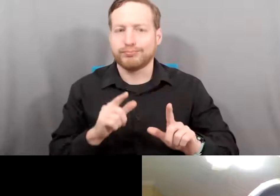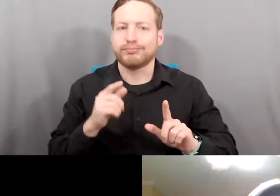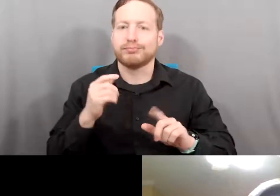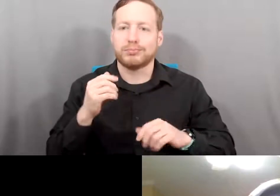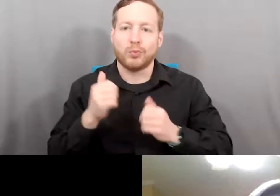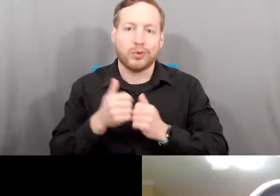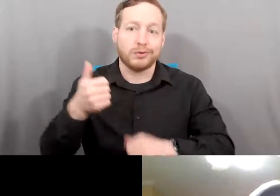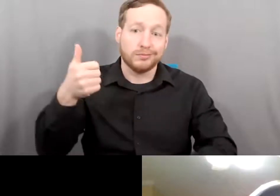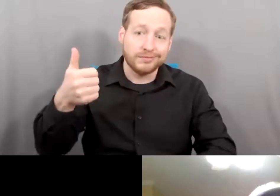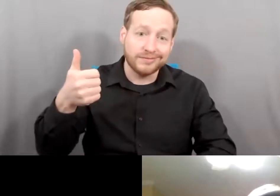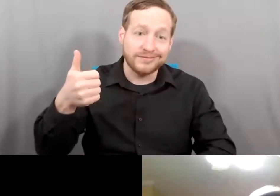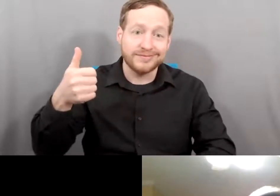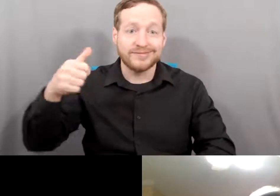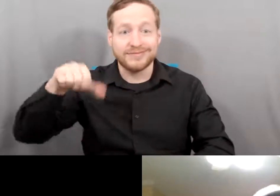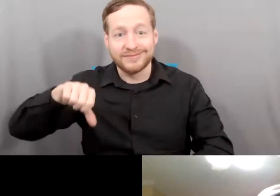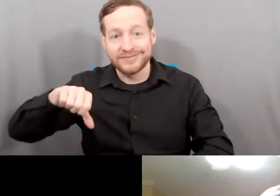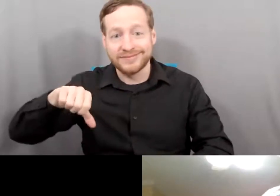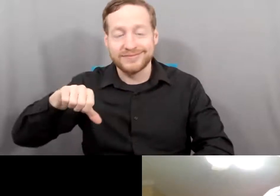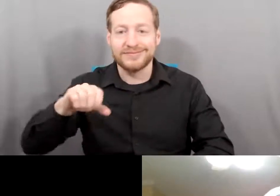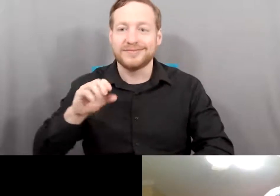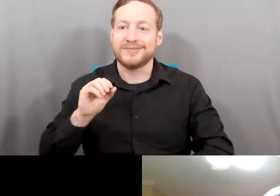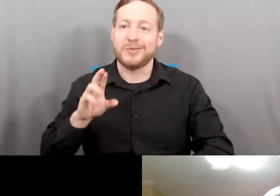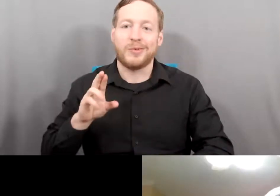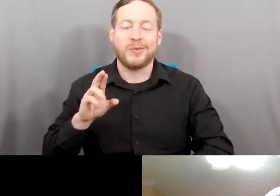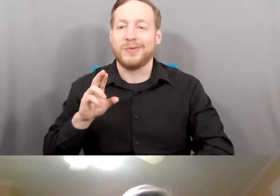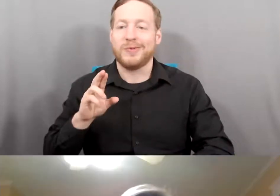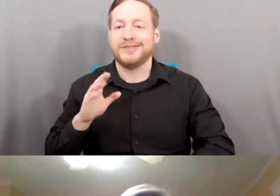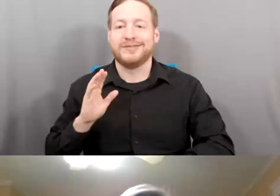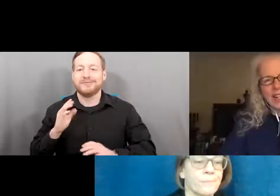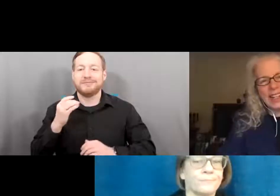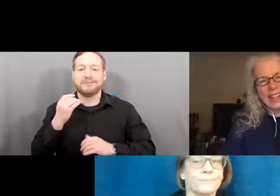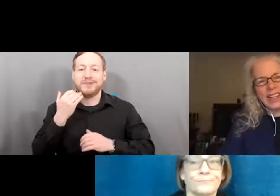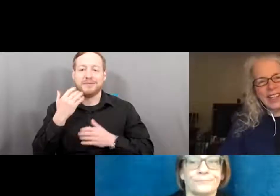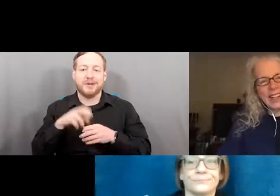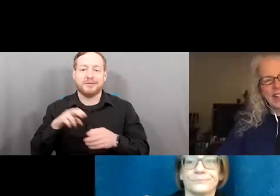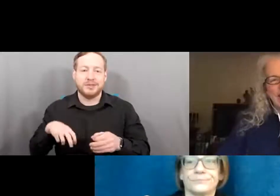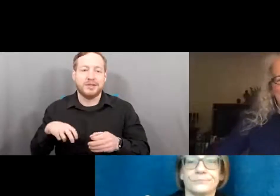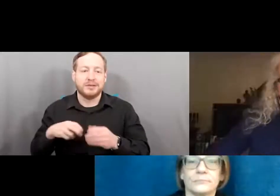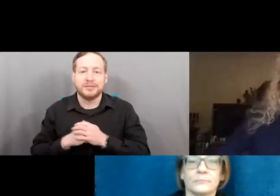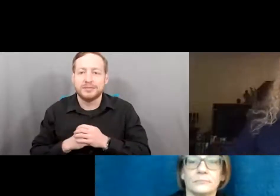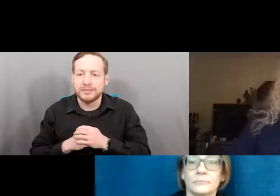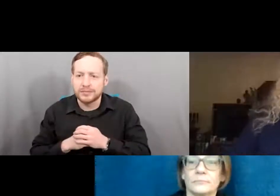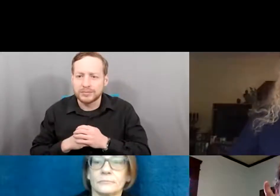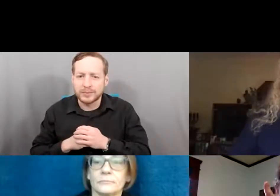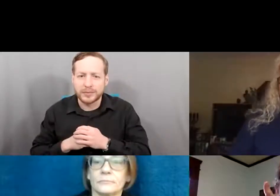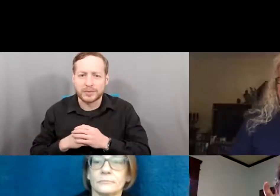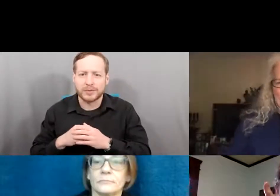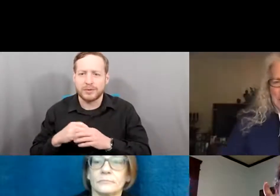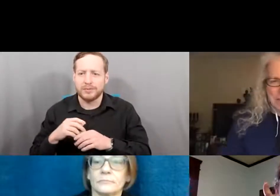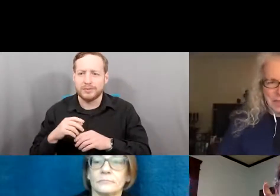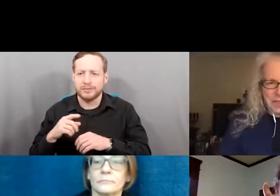if we could all open our videos and just do a thumbs up or a thumbs down, or if you're